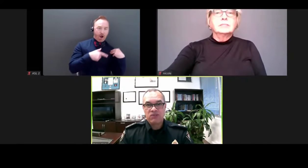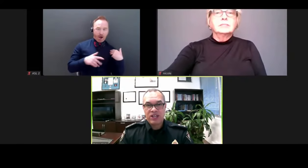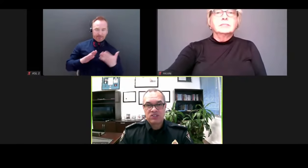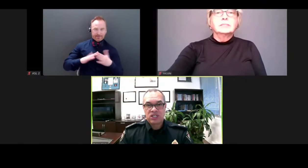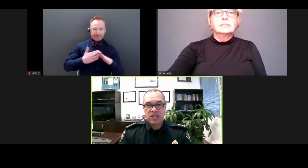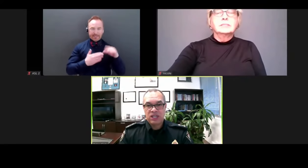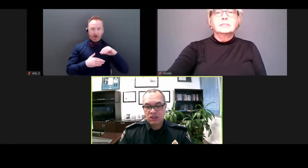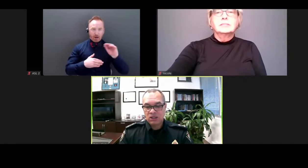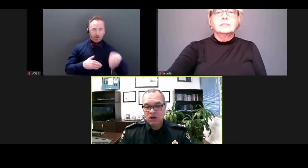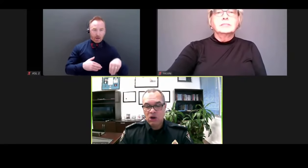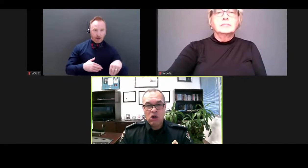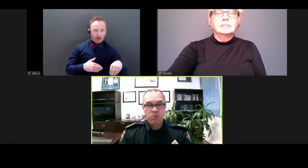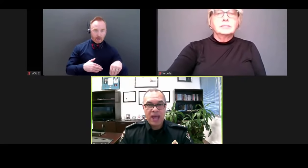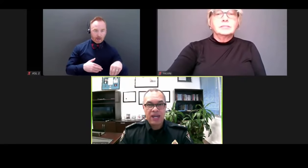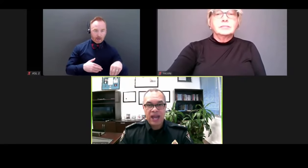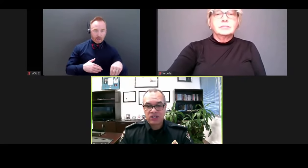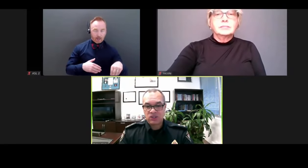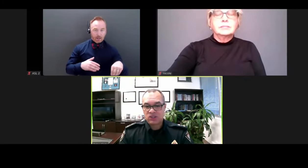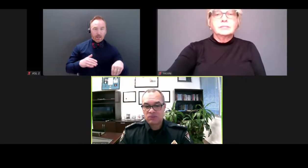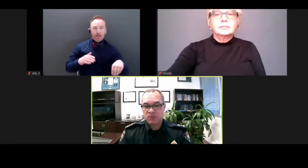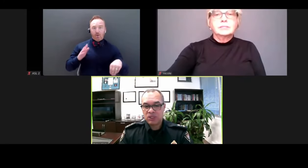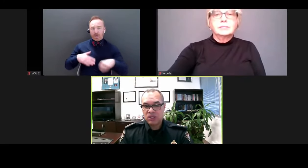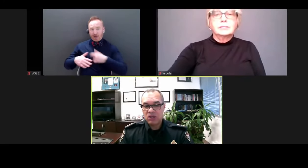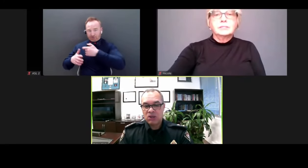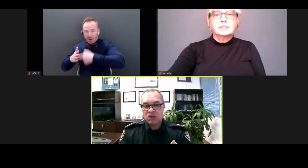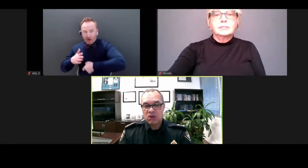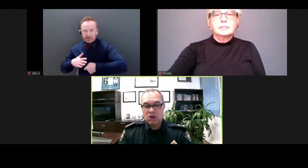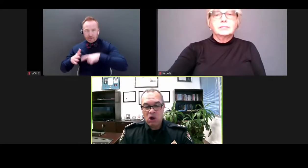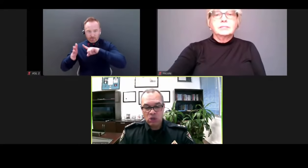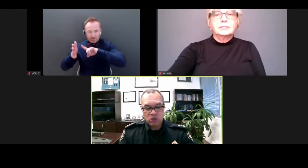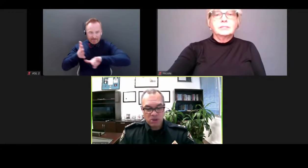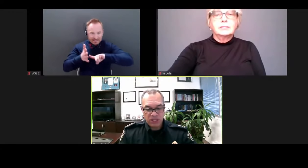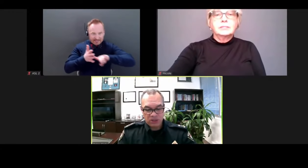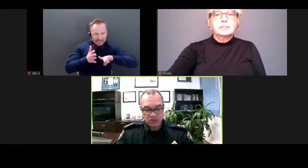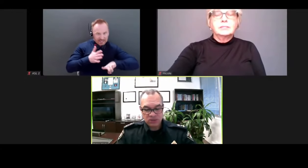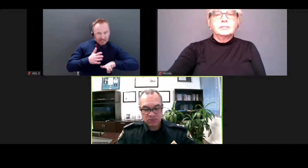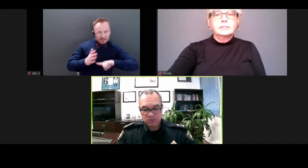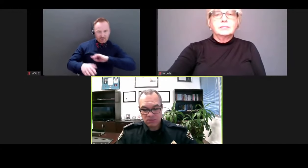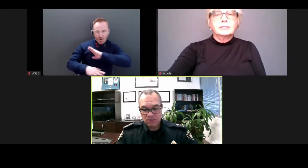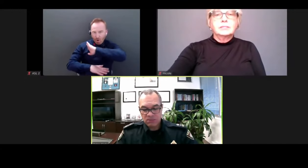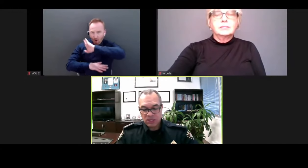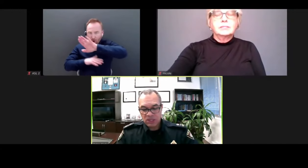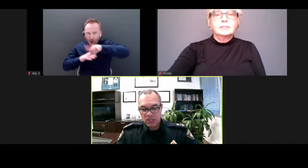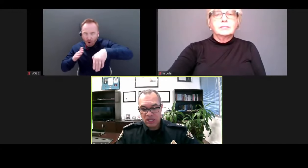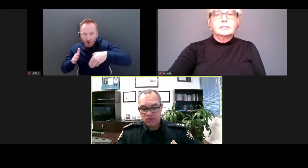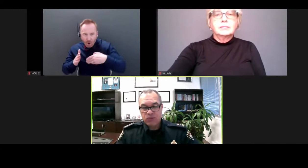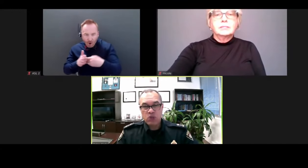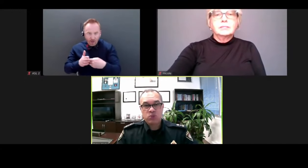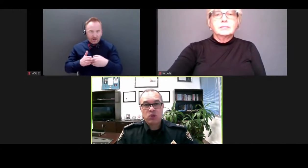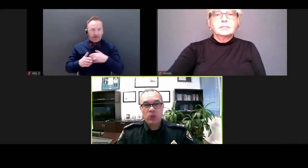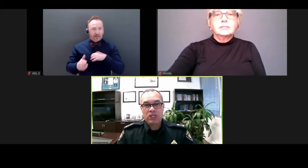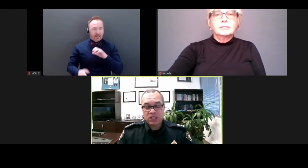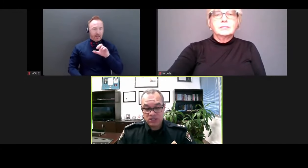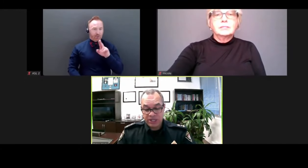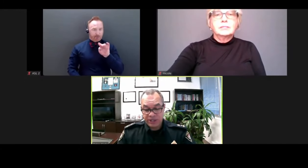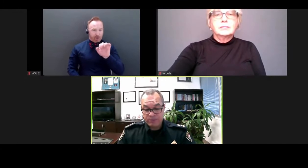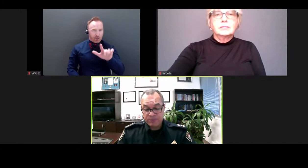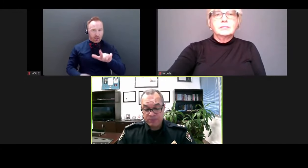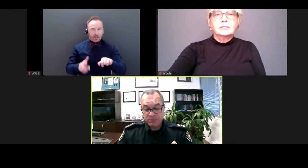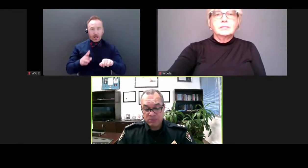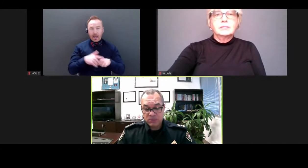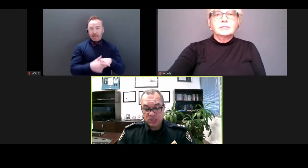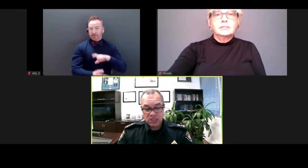are investigating all bad actors, all criminals. Enforcement will